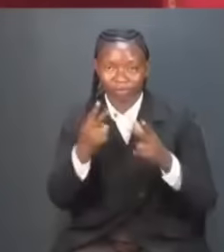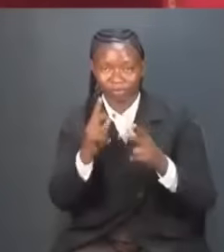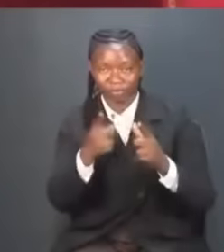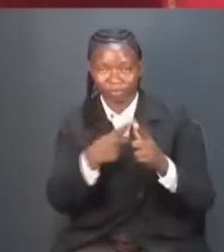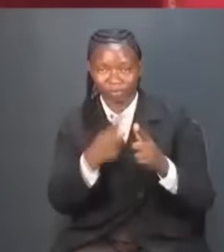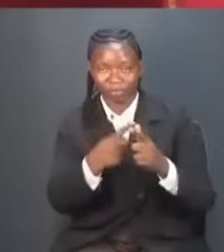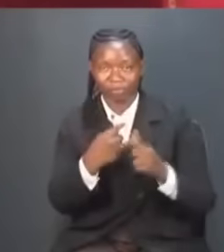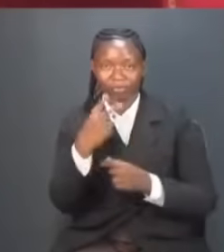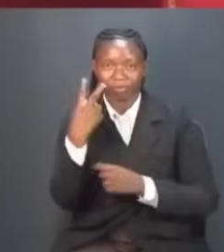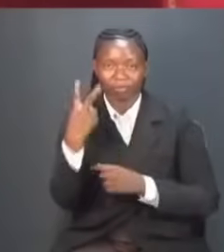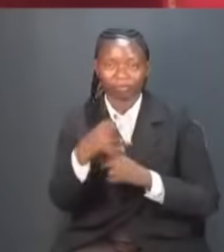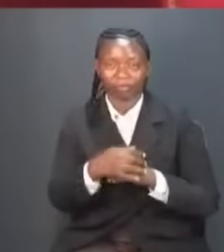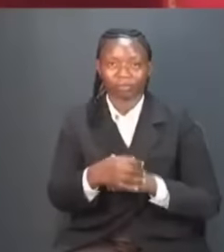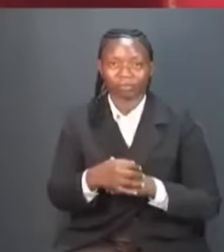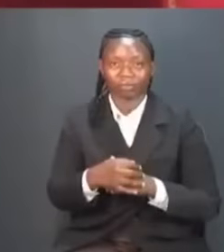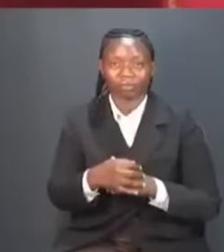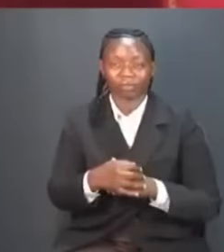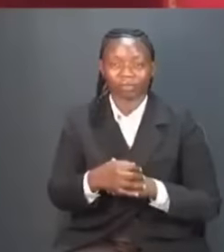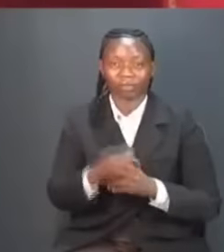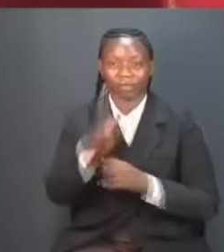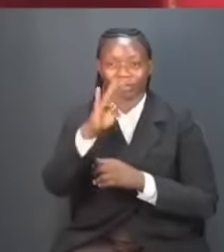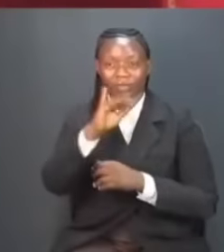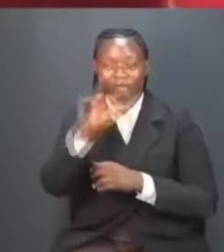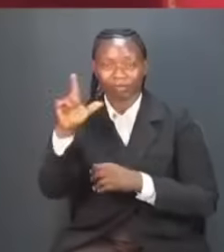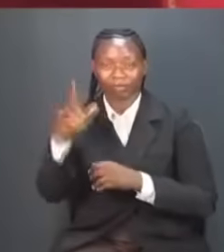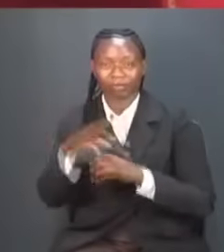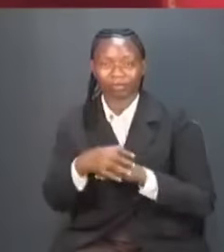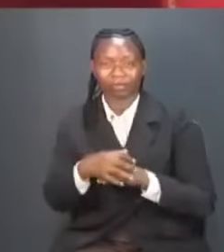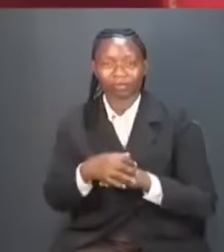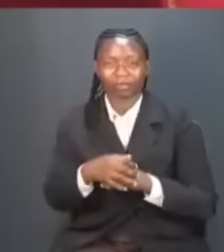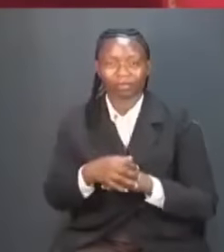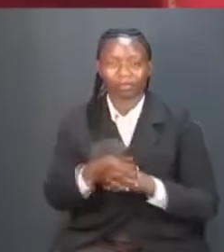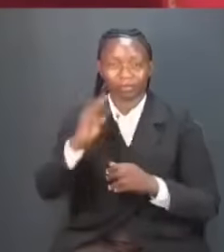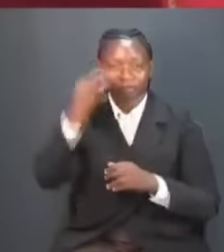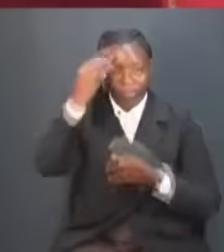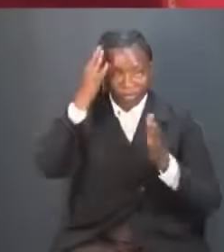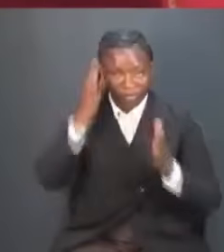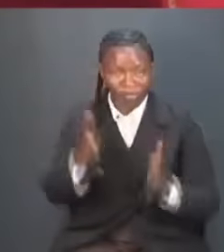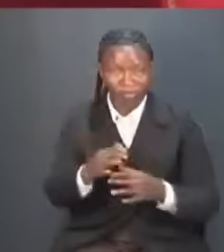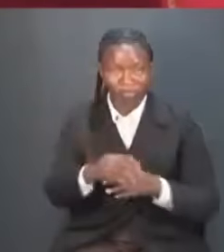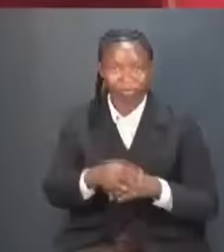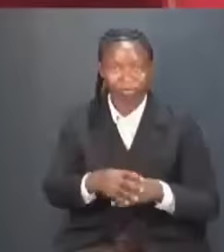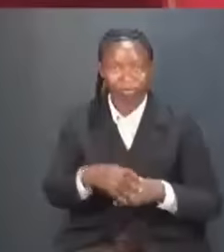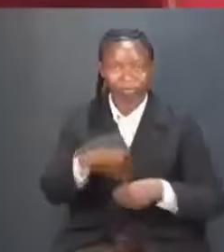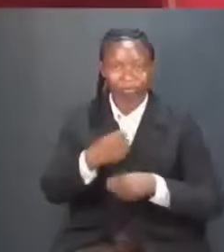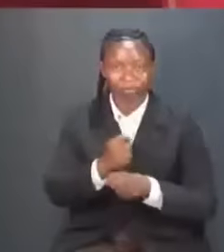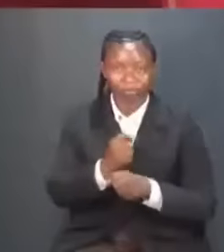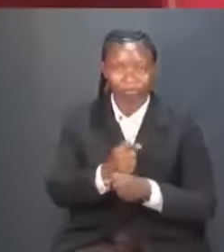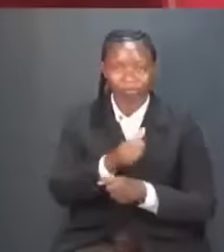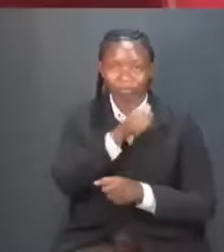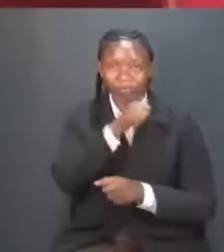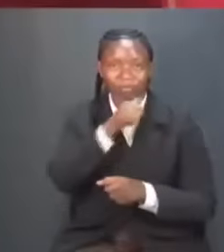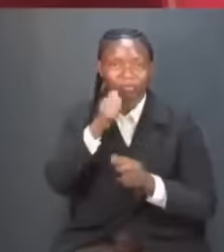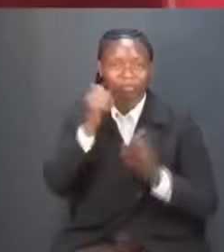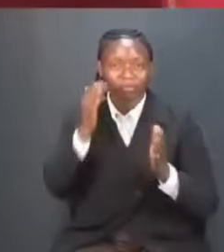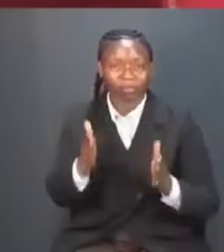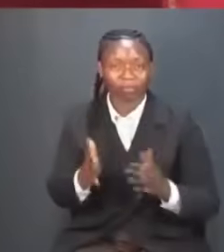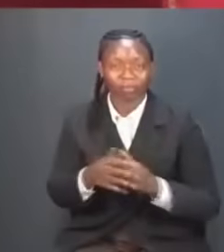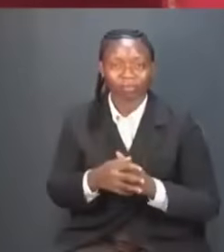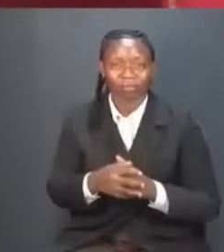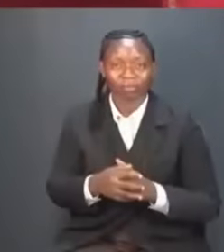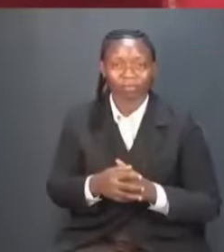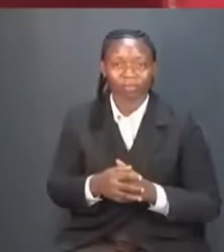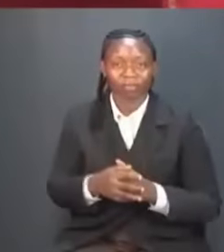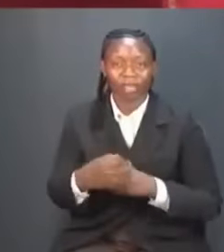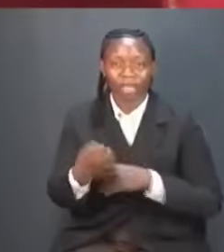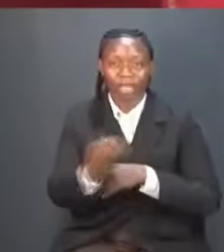Extension and Advisory Services Bill. The ministry is formulating the Agricultural Extension and